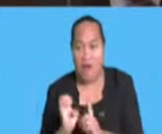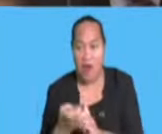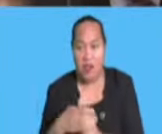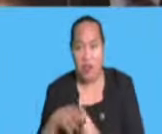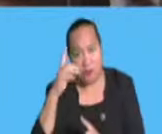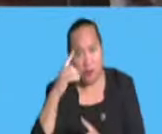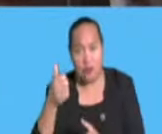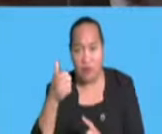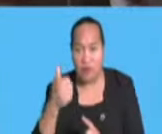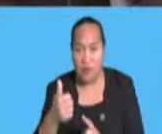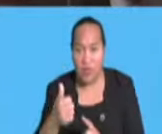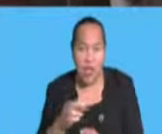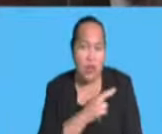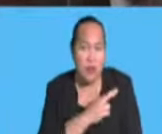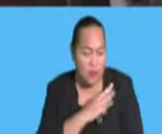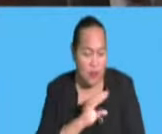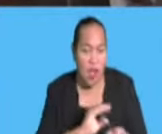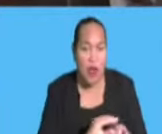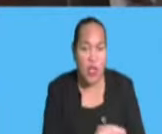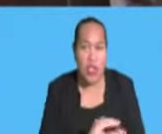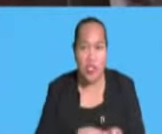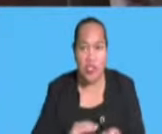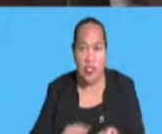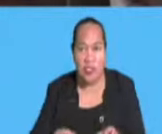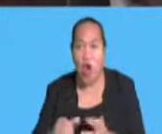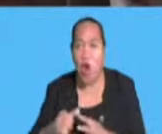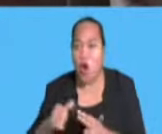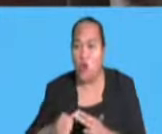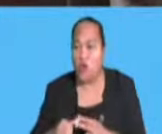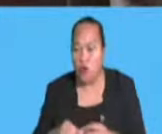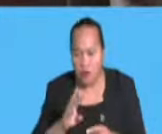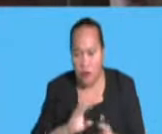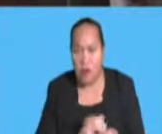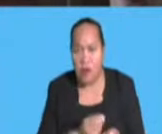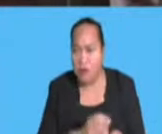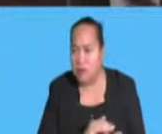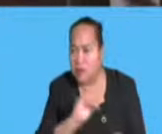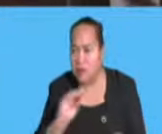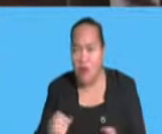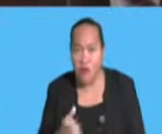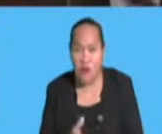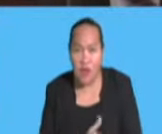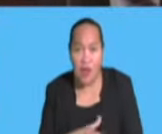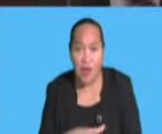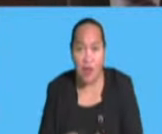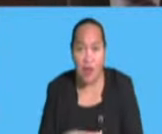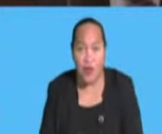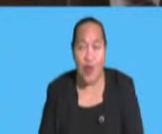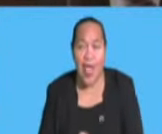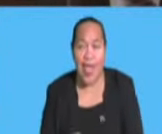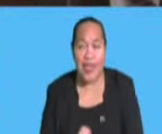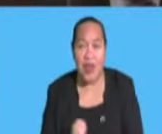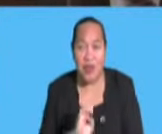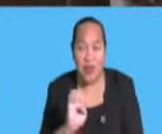and responsible allocations, including provisions for green and blue economic growth. These are areas